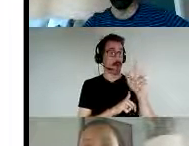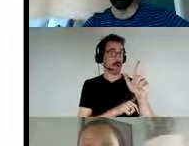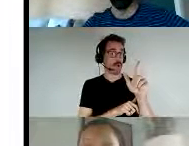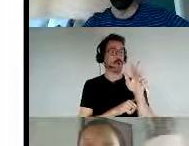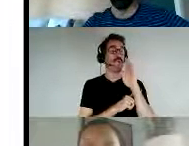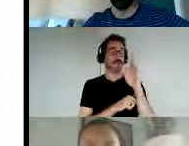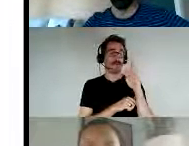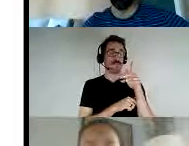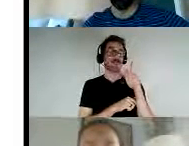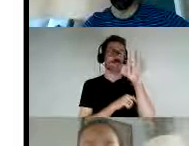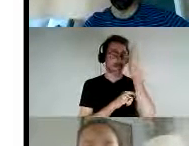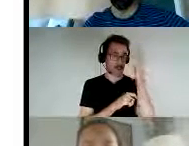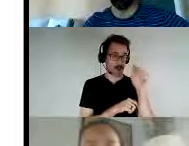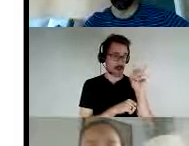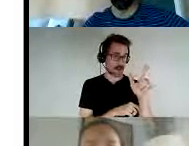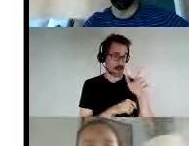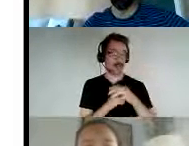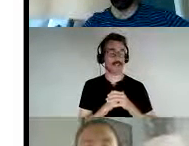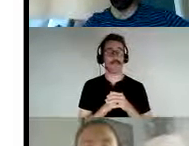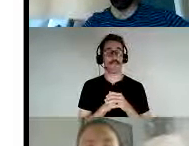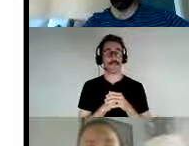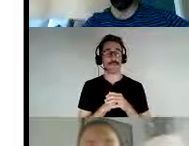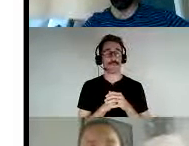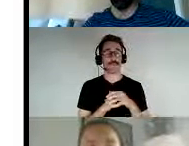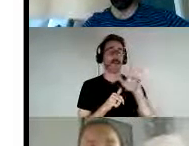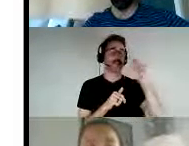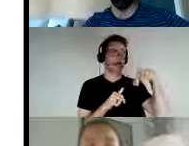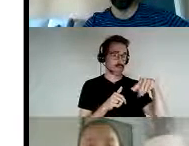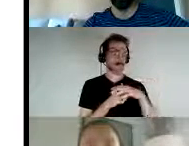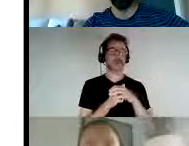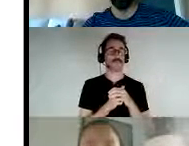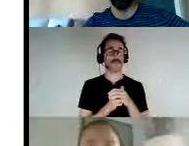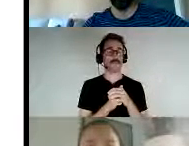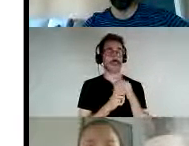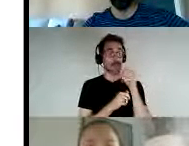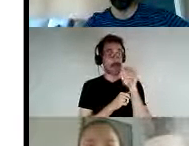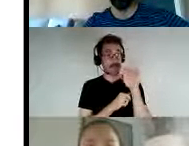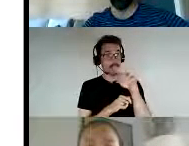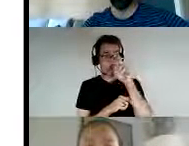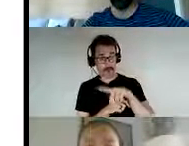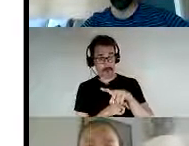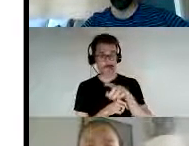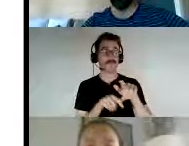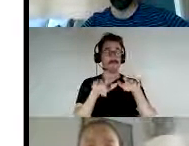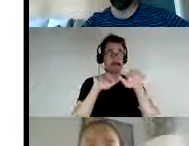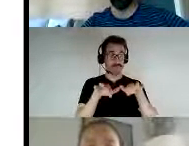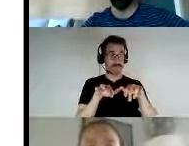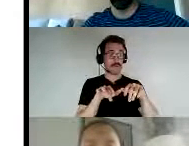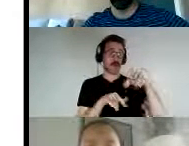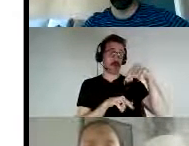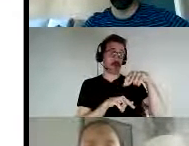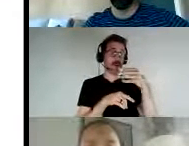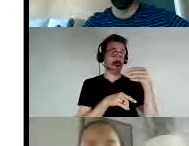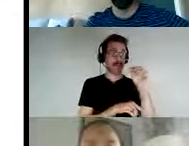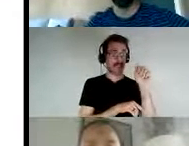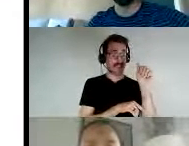in French. For Q&A, please type your questions in the Q&A box. We have Mary